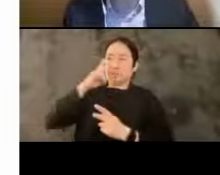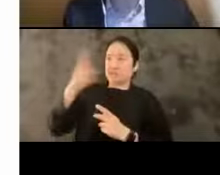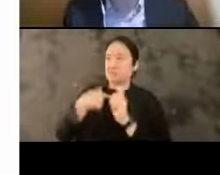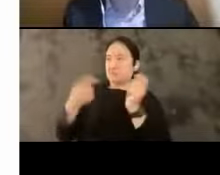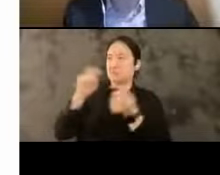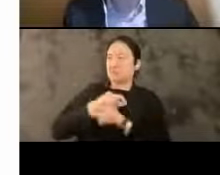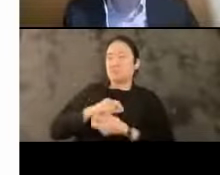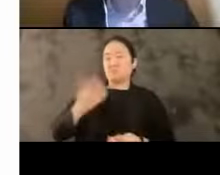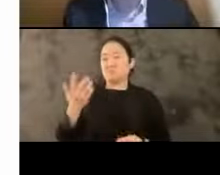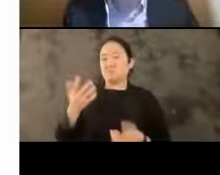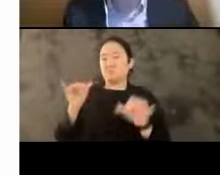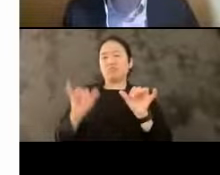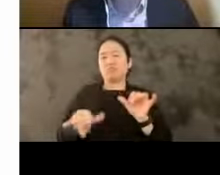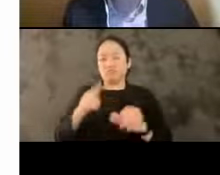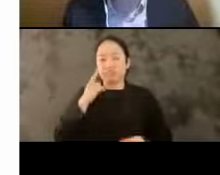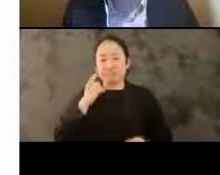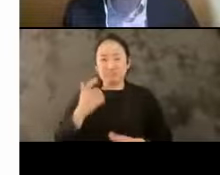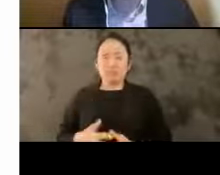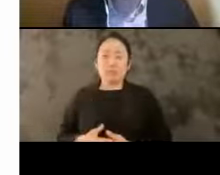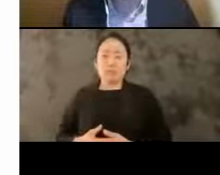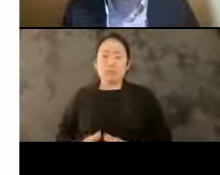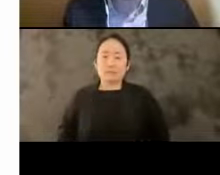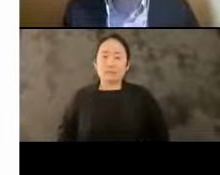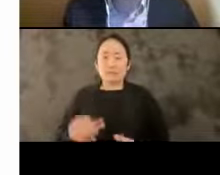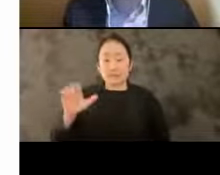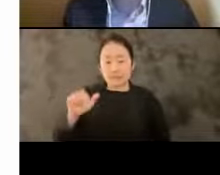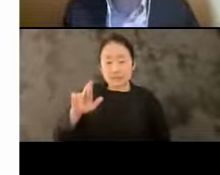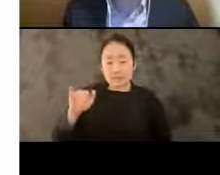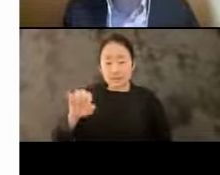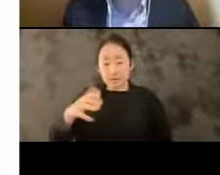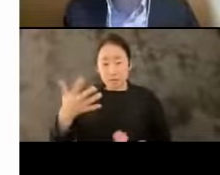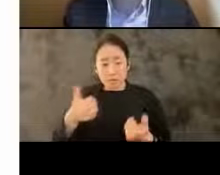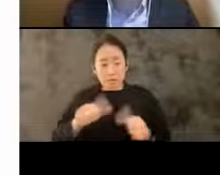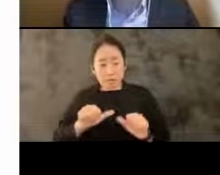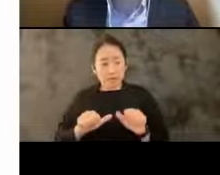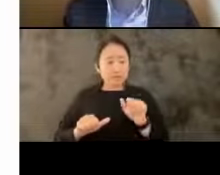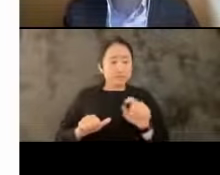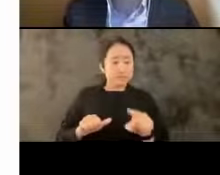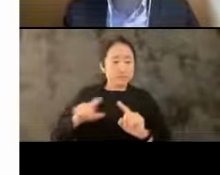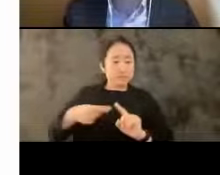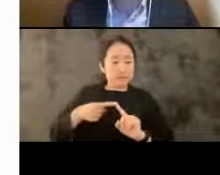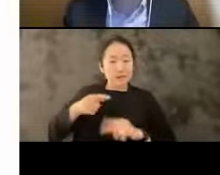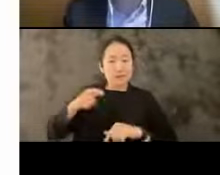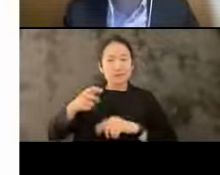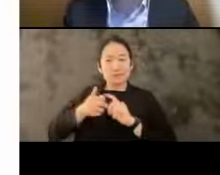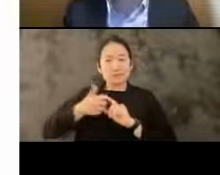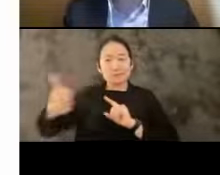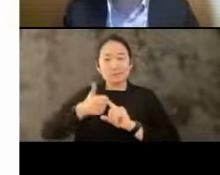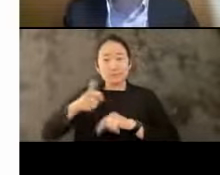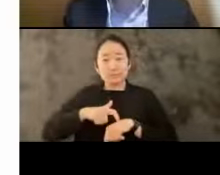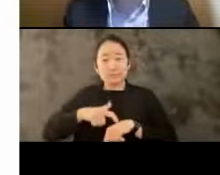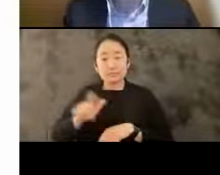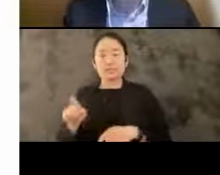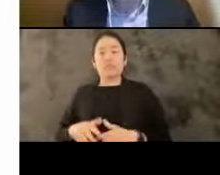programs. Carrie, did you want to try to tackle the trip times question? Sure.